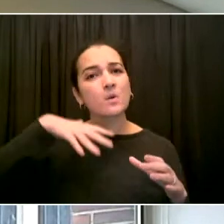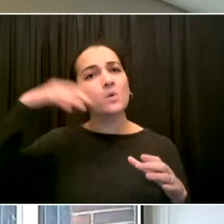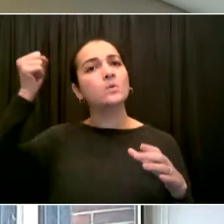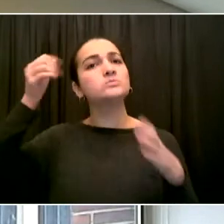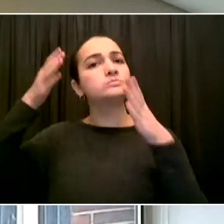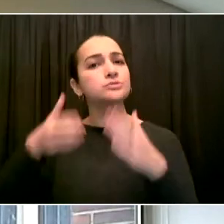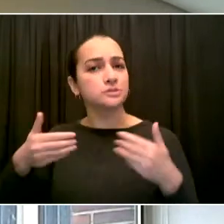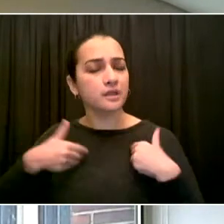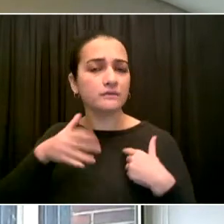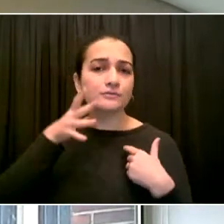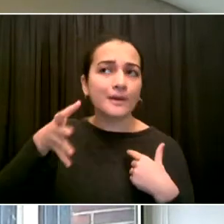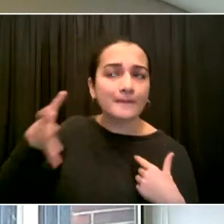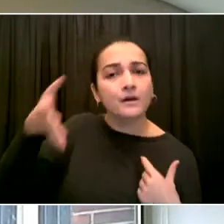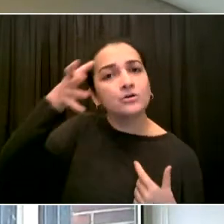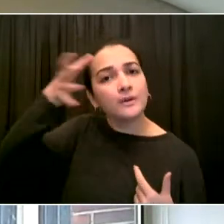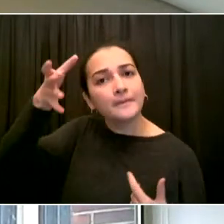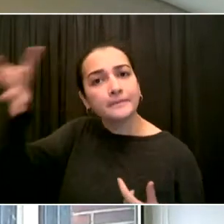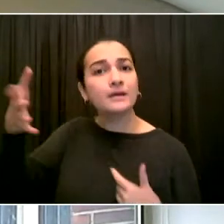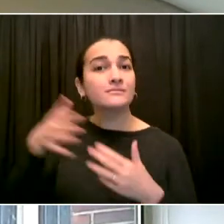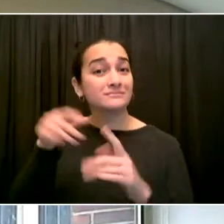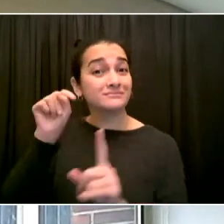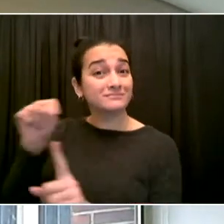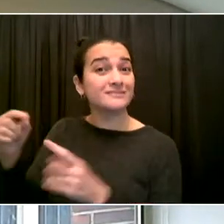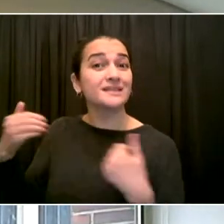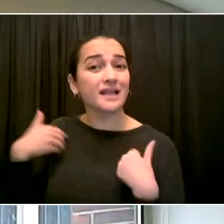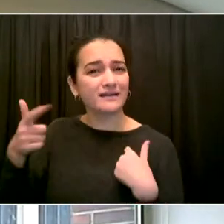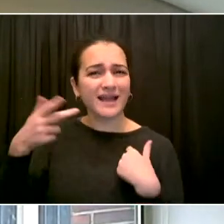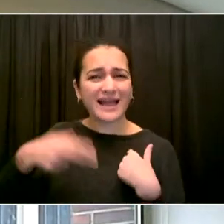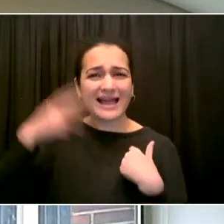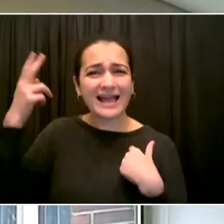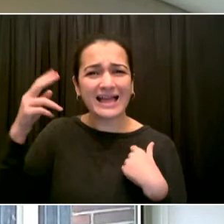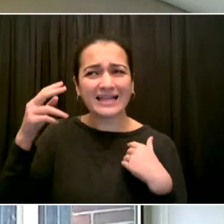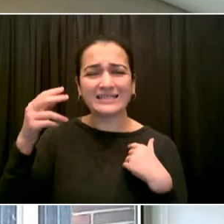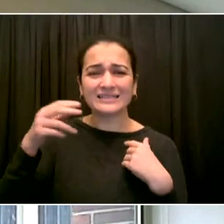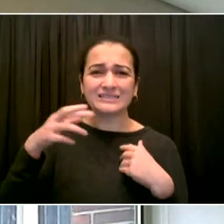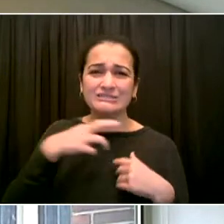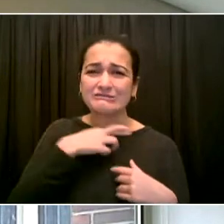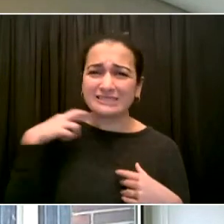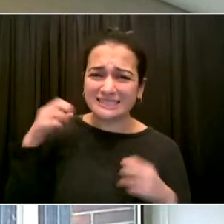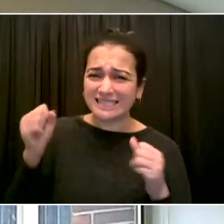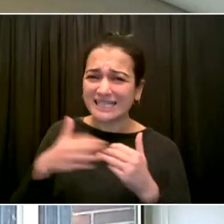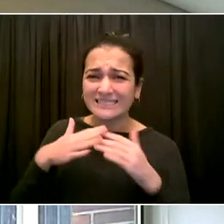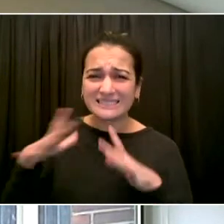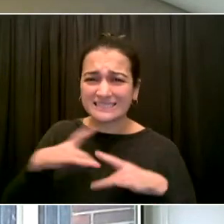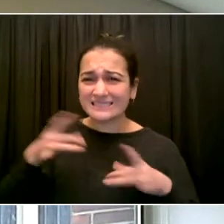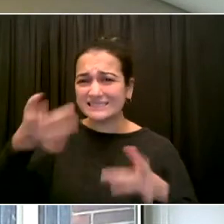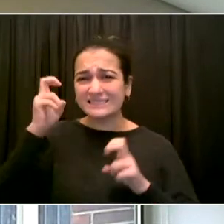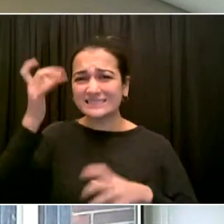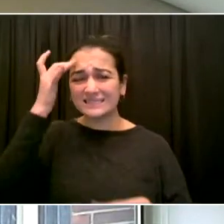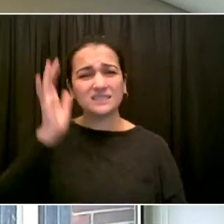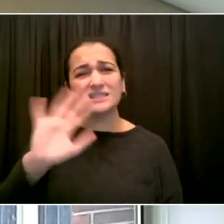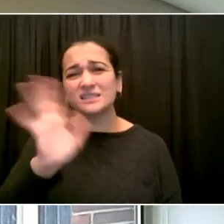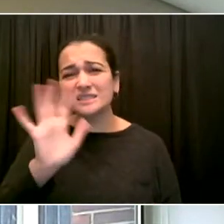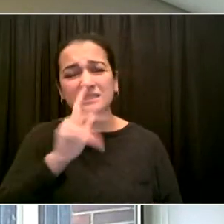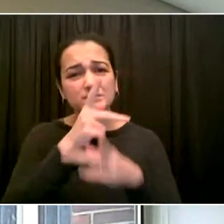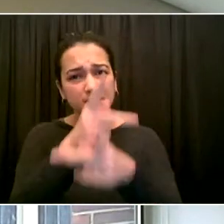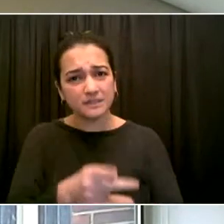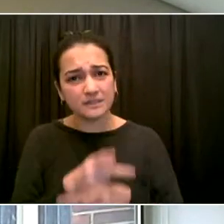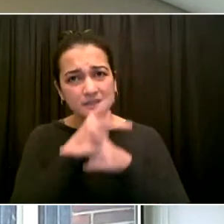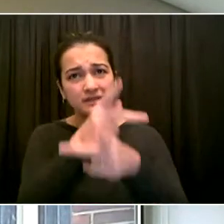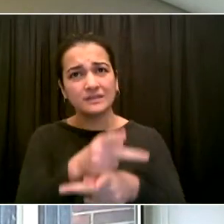then before you come back home, get tested again, because you wouldn't want to bring COVID back to your family from wherever you were visiting.